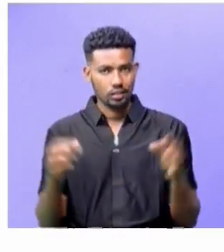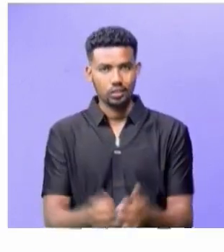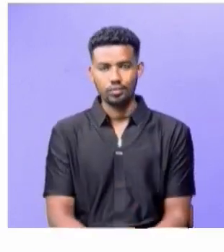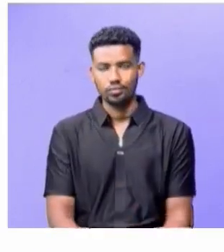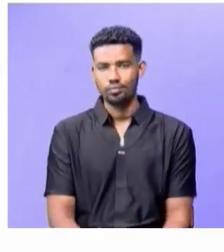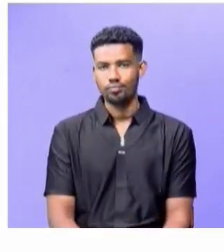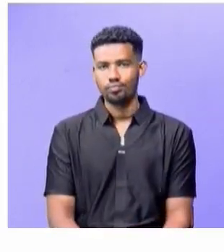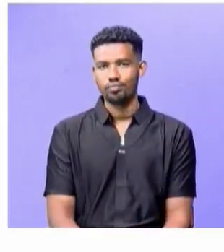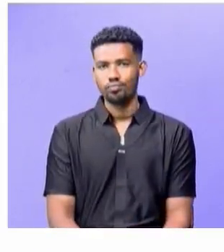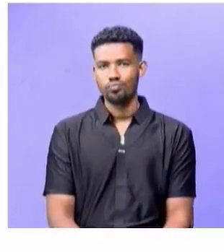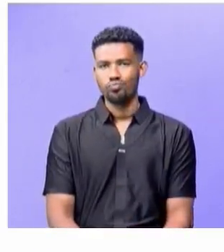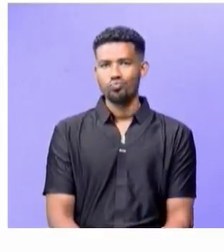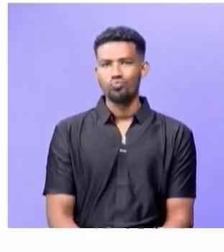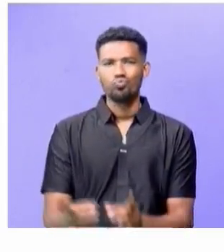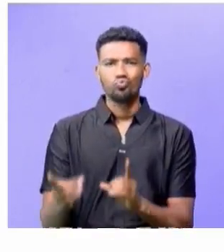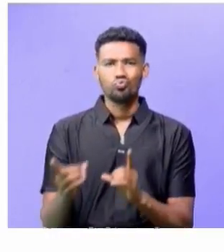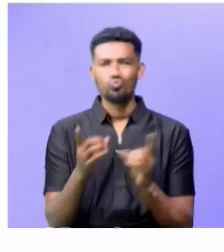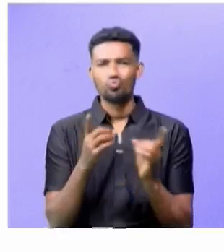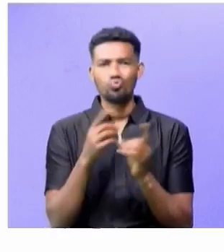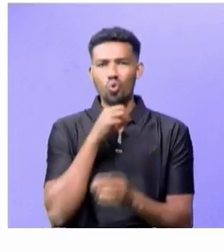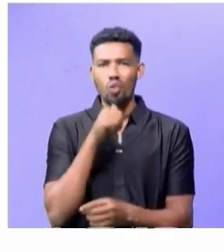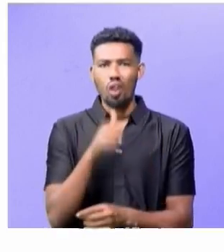Don't like.